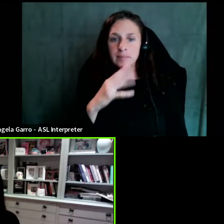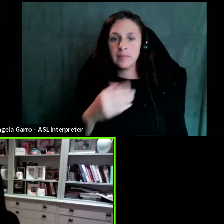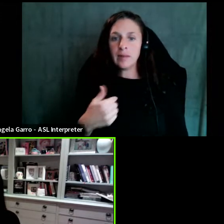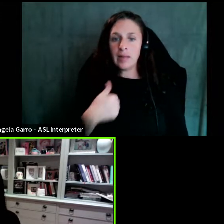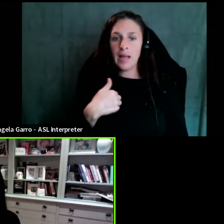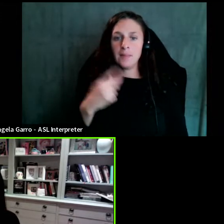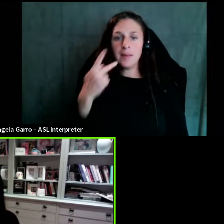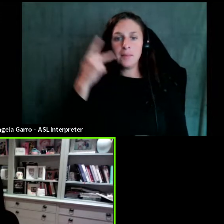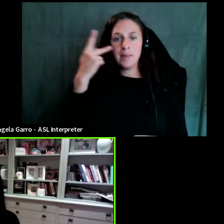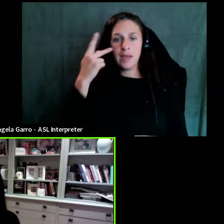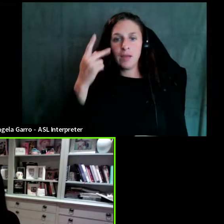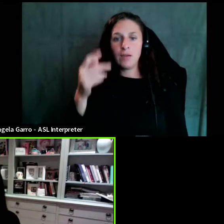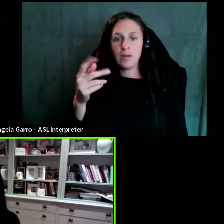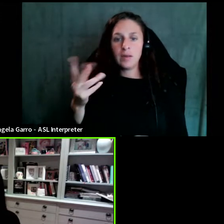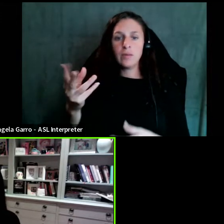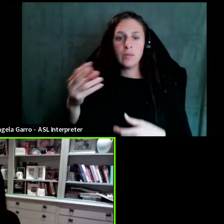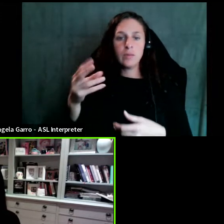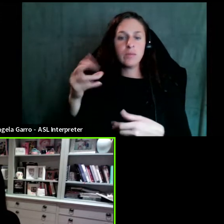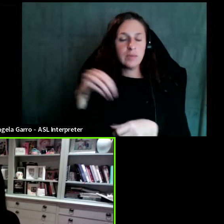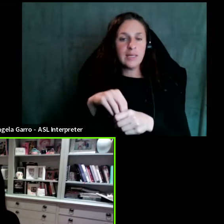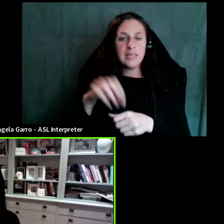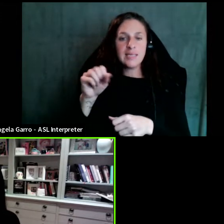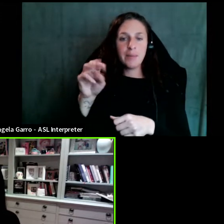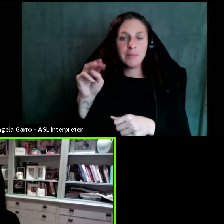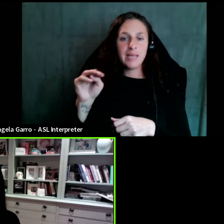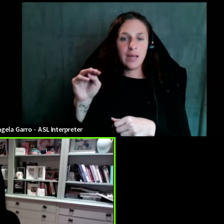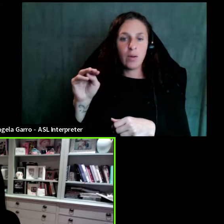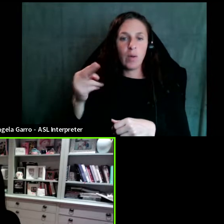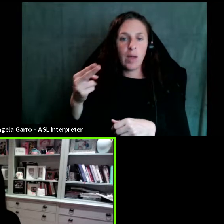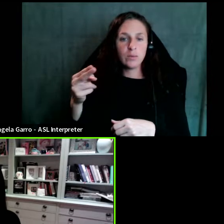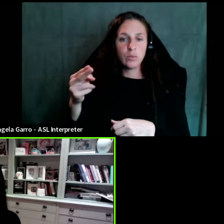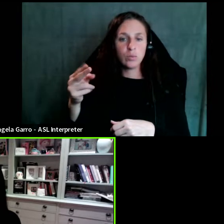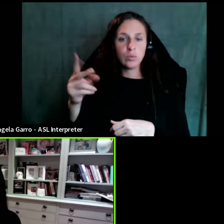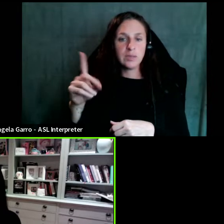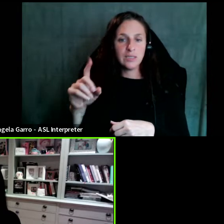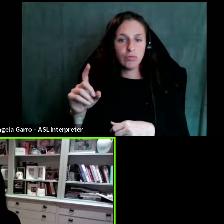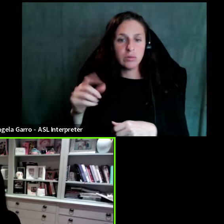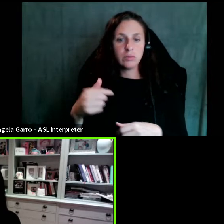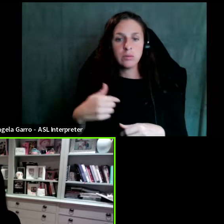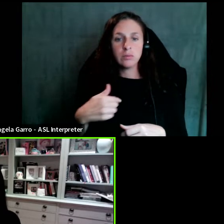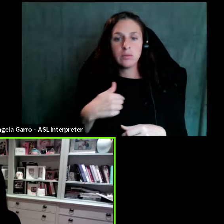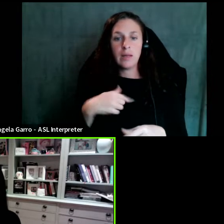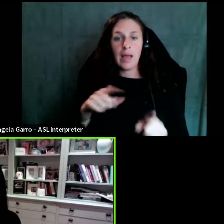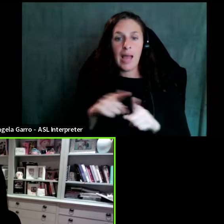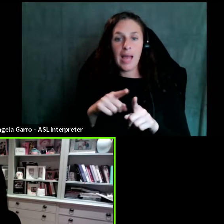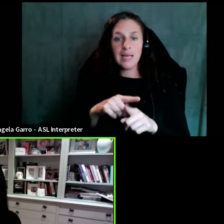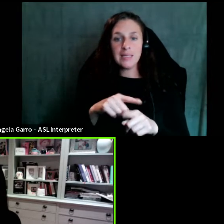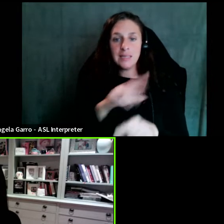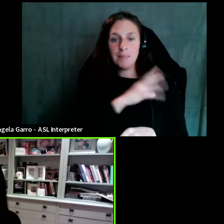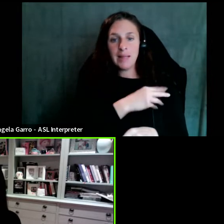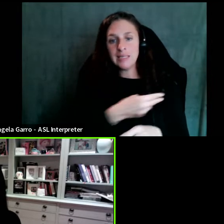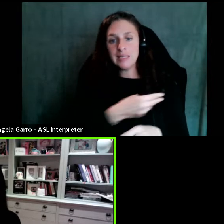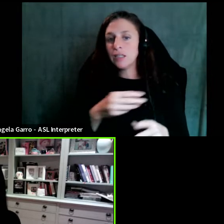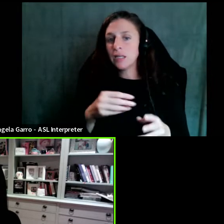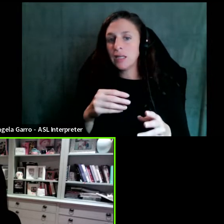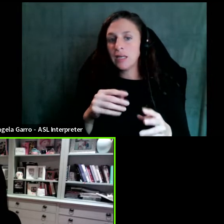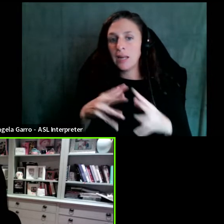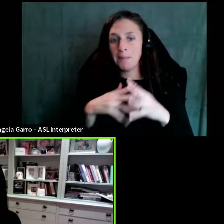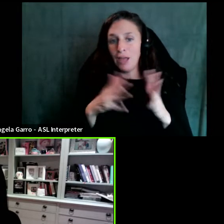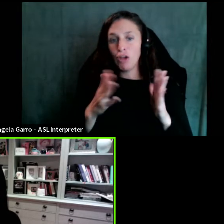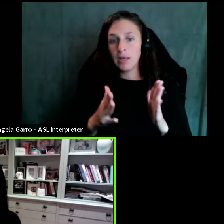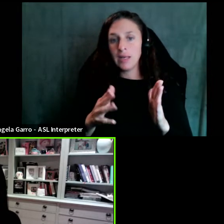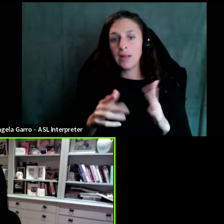the San Mateo High School District, and it's, as a Palestinian American, it's been really